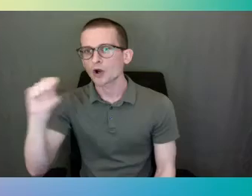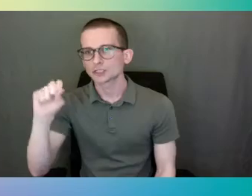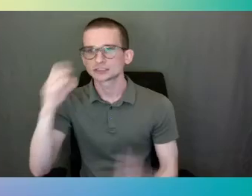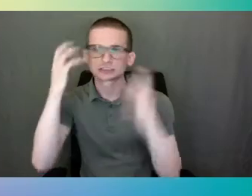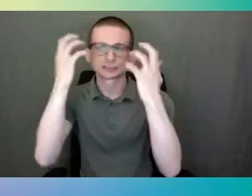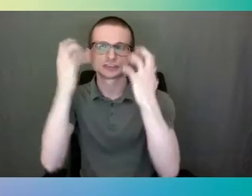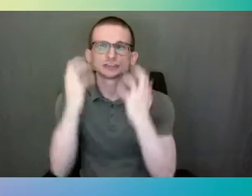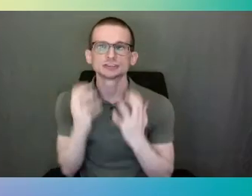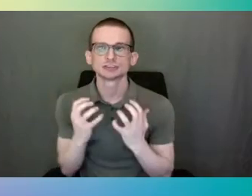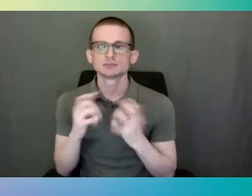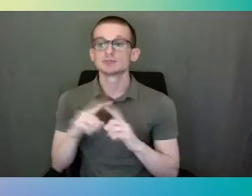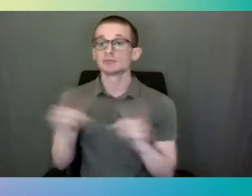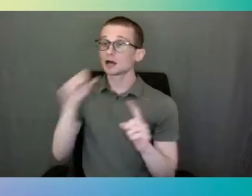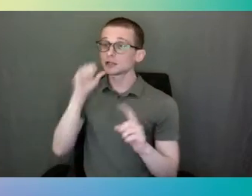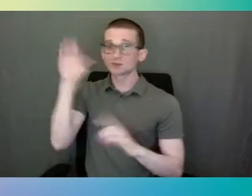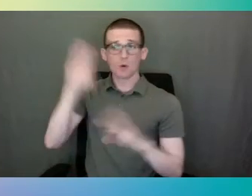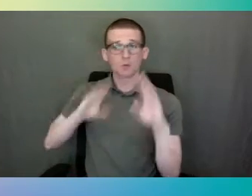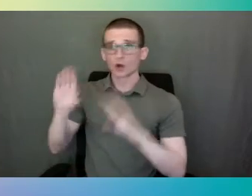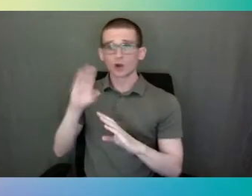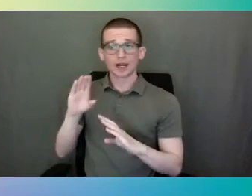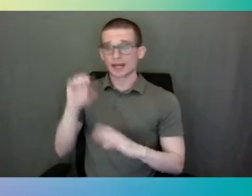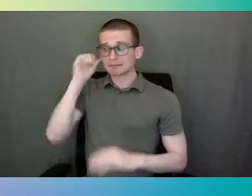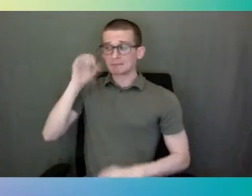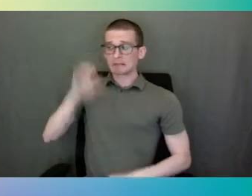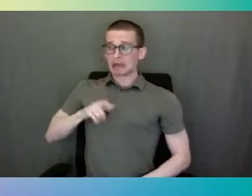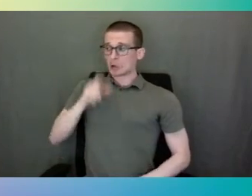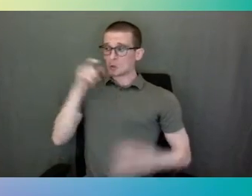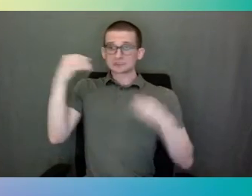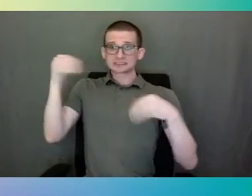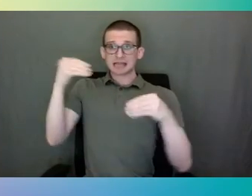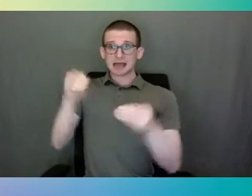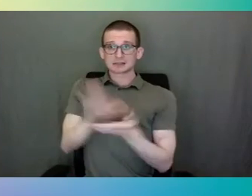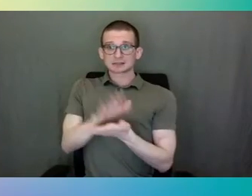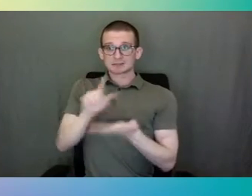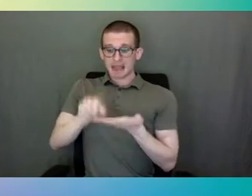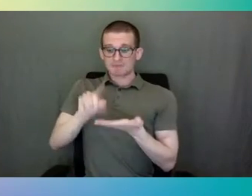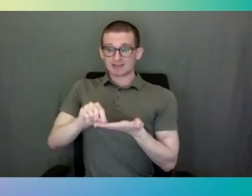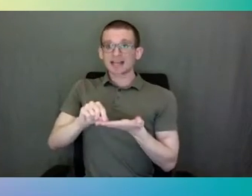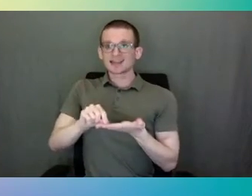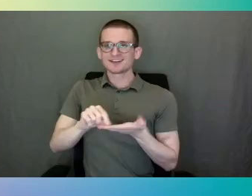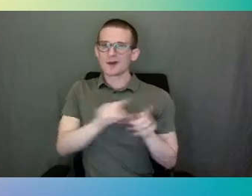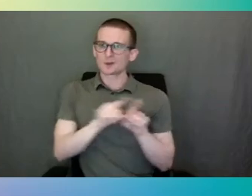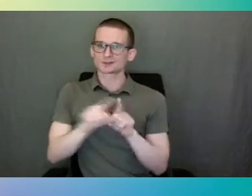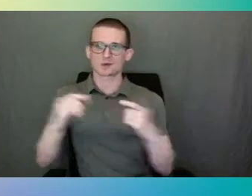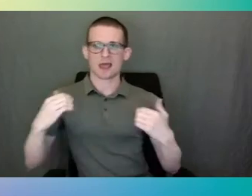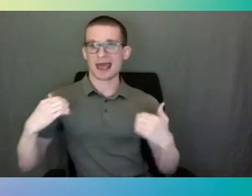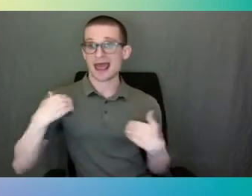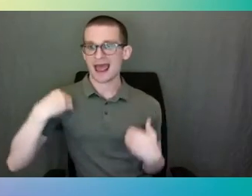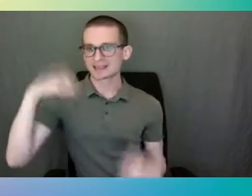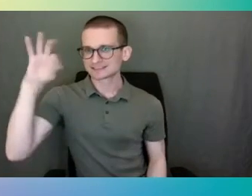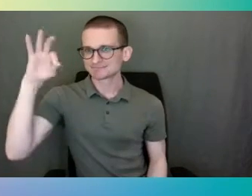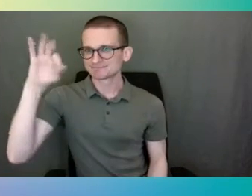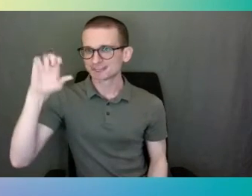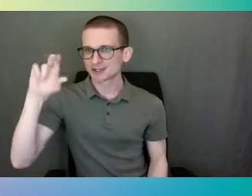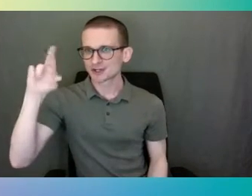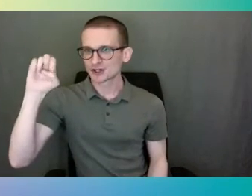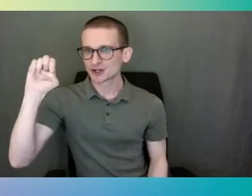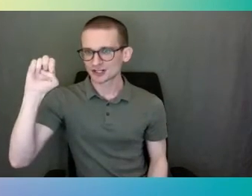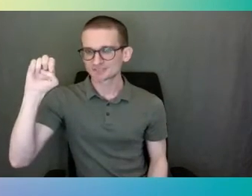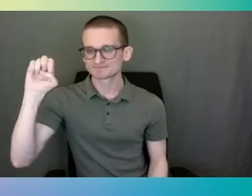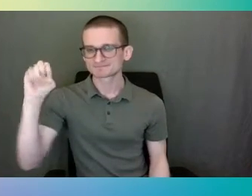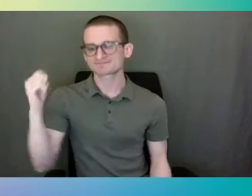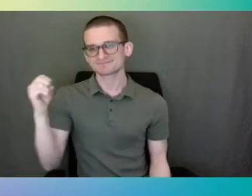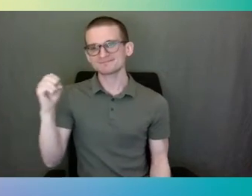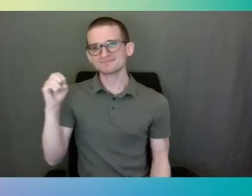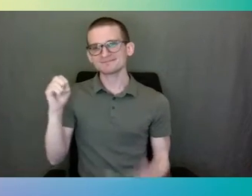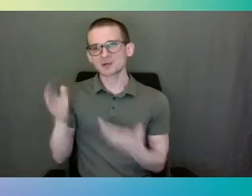worry, the guy that sells this pamphlet is also selling the cure. So it was a way of selling snake